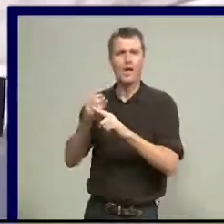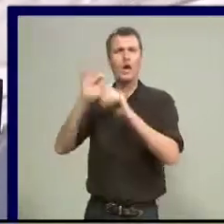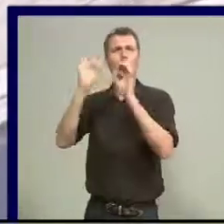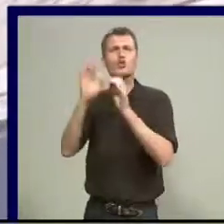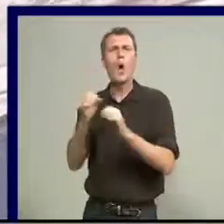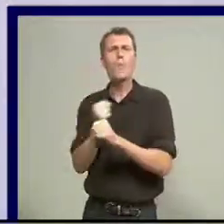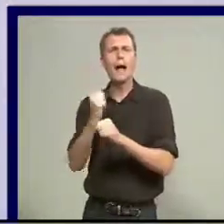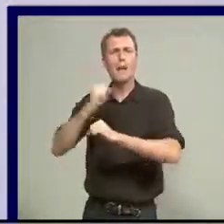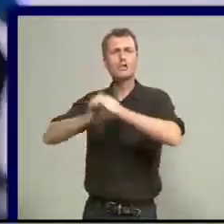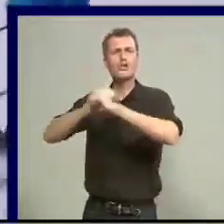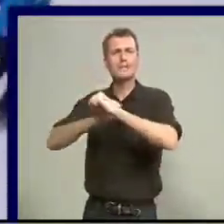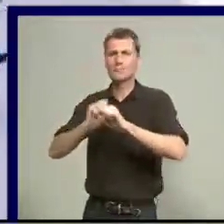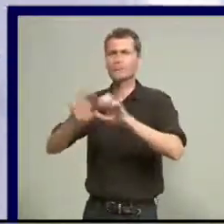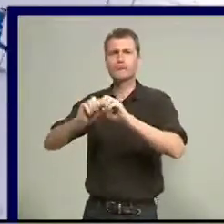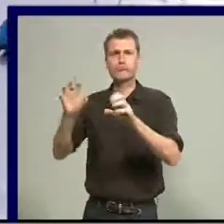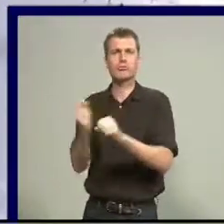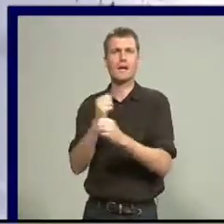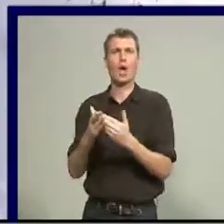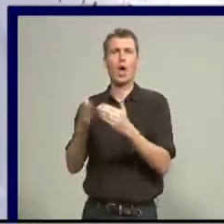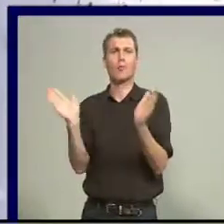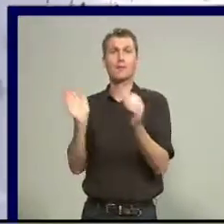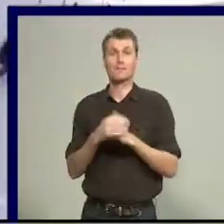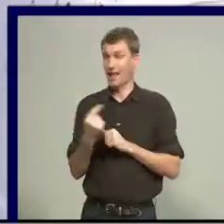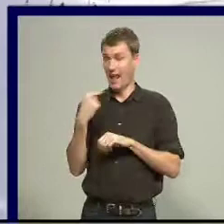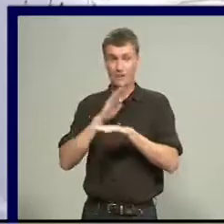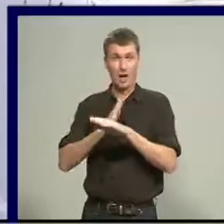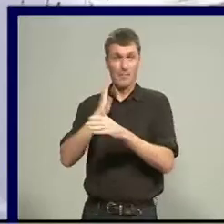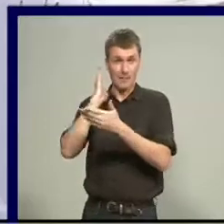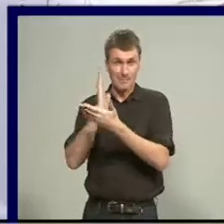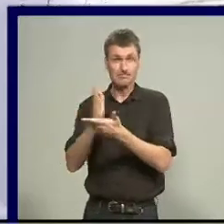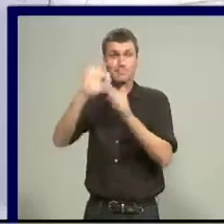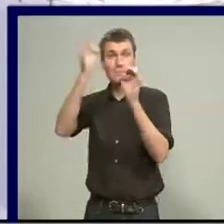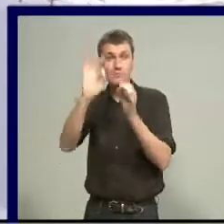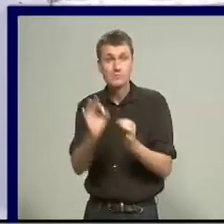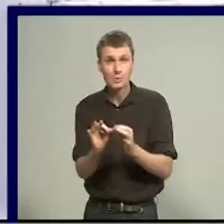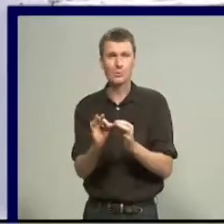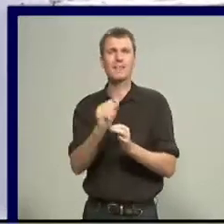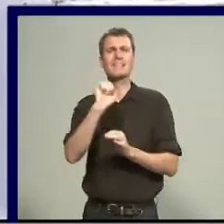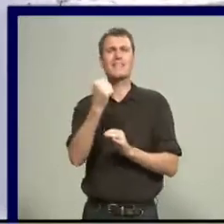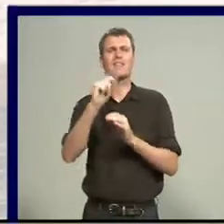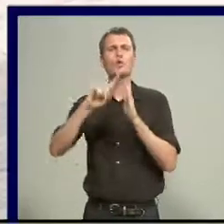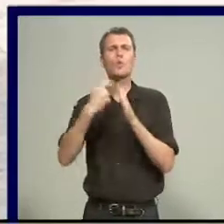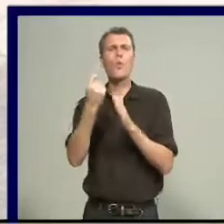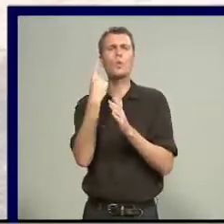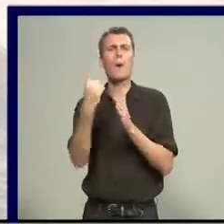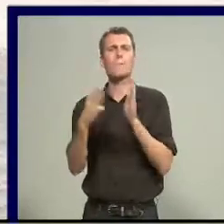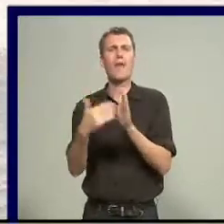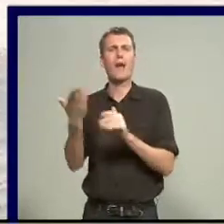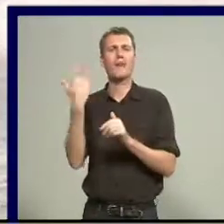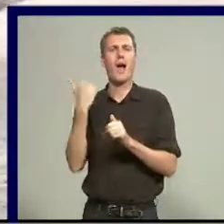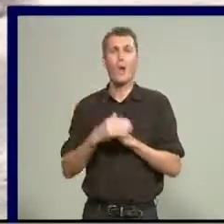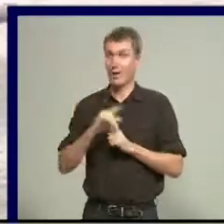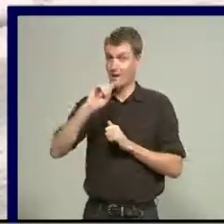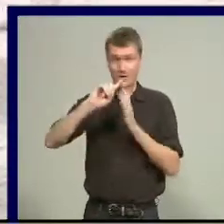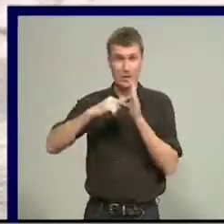open. The most recent snowfall at Mount Hutt was almost a month ago on the 6th of June. James McKenzie says the rain